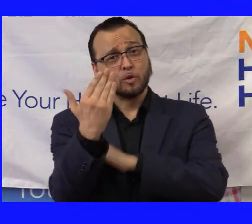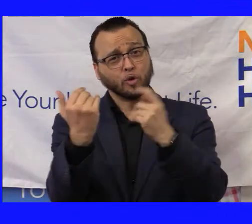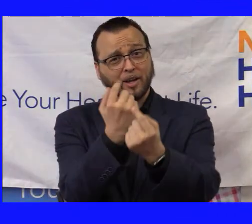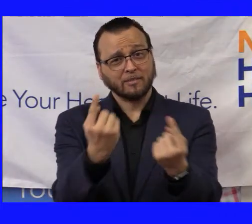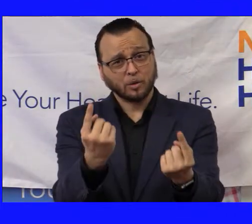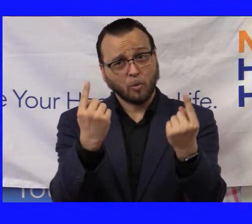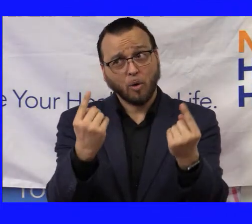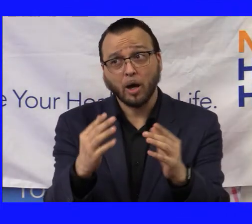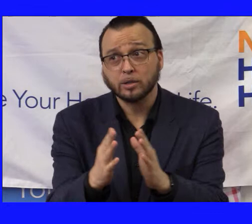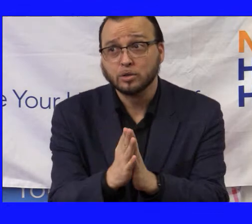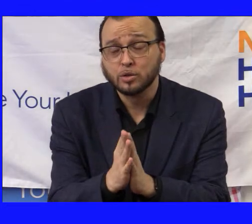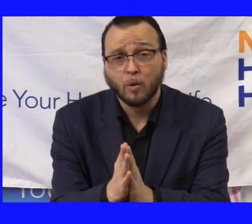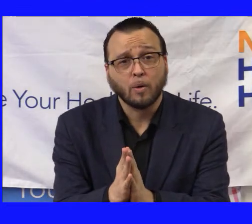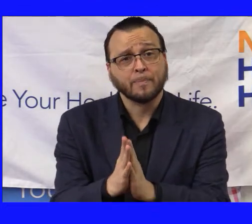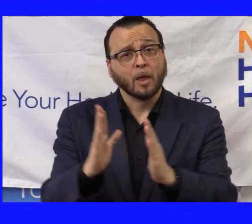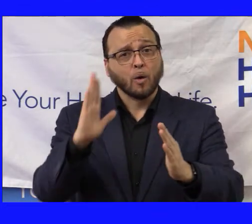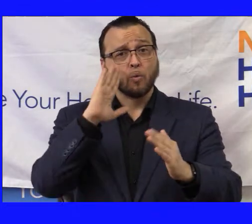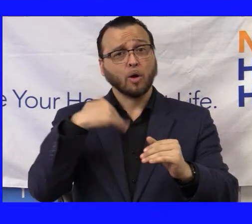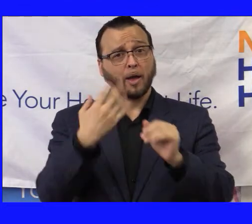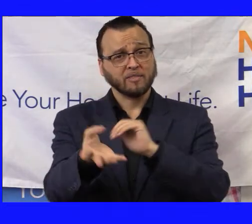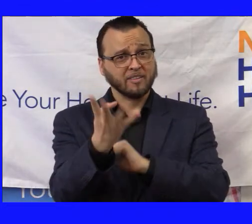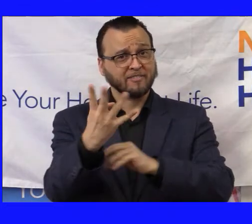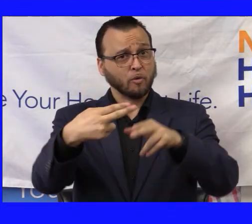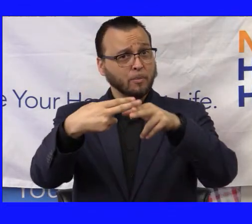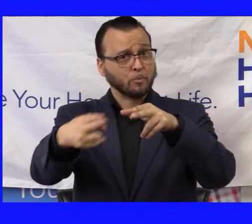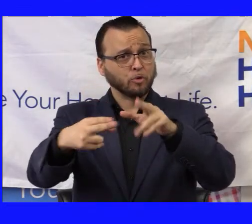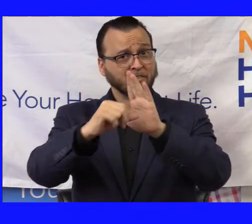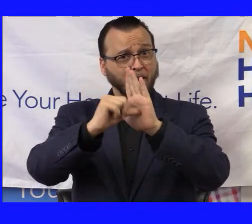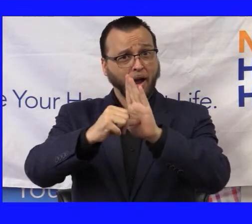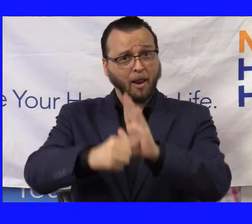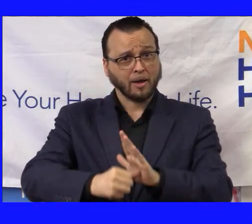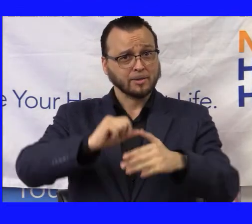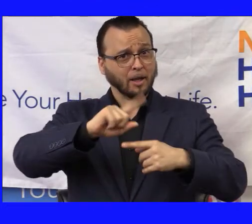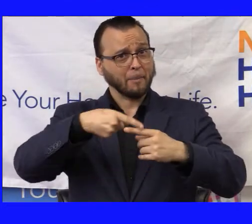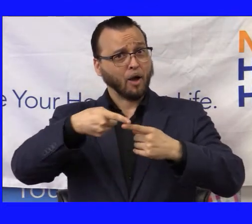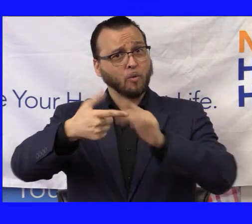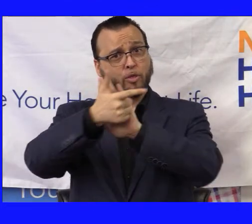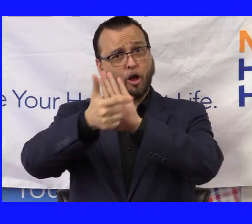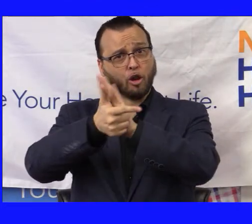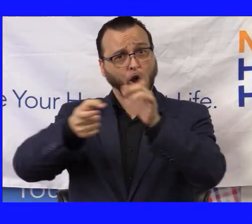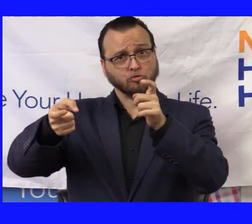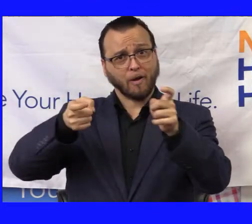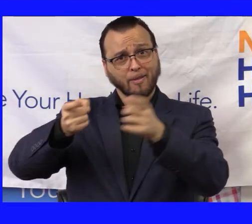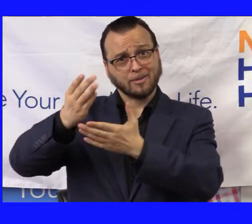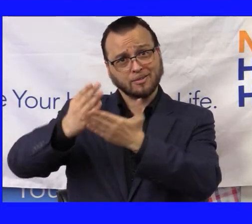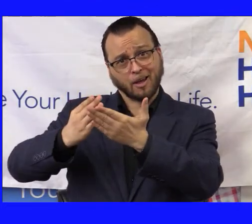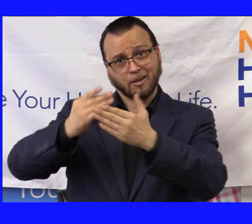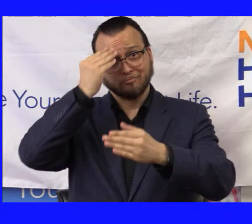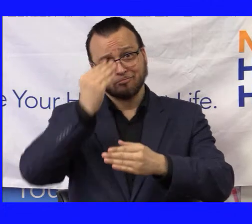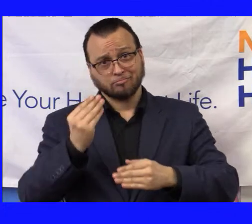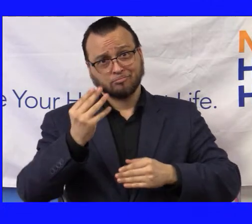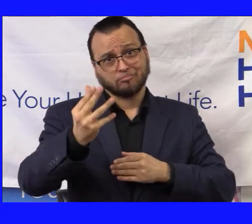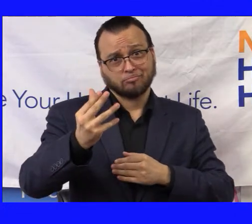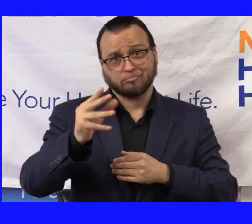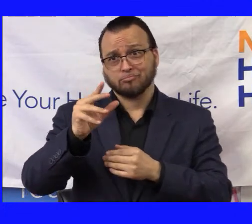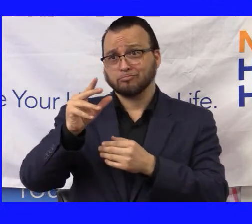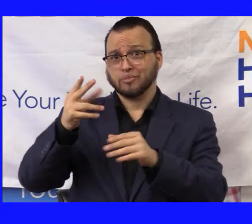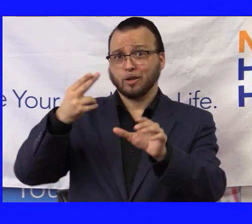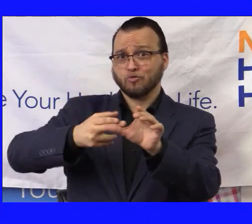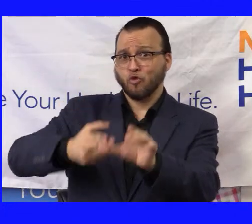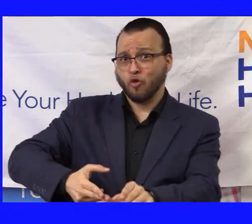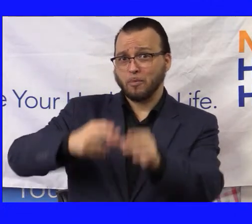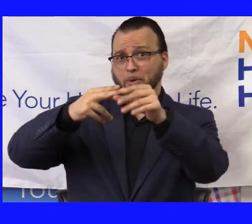everyone. So there'll be 4 brief highlights on the regulatory side. To note the disenrollment moratorium